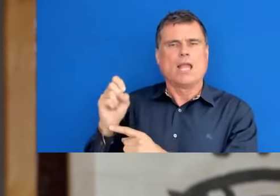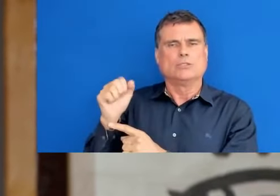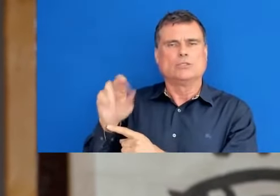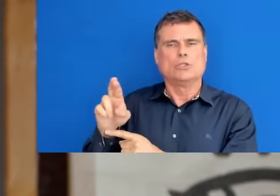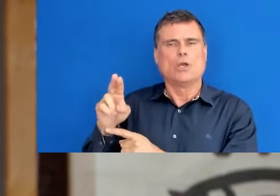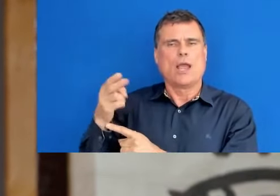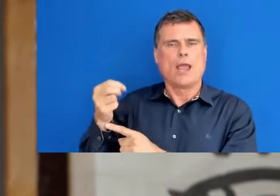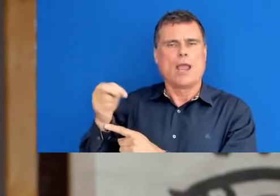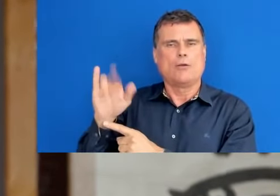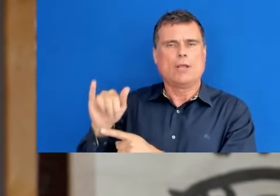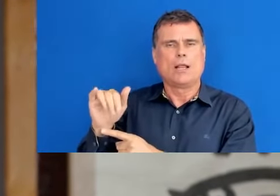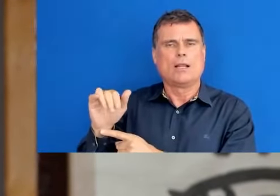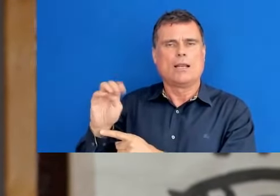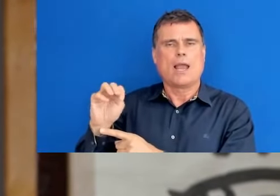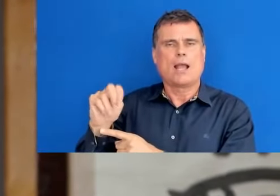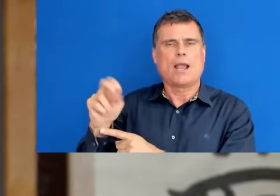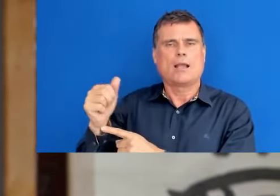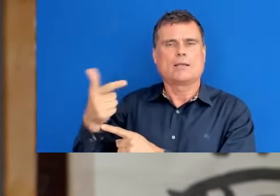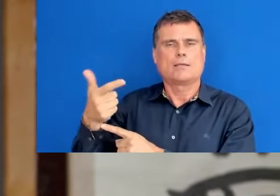Hori.